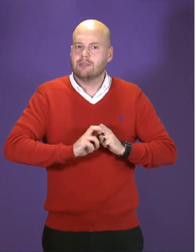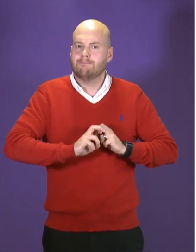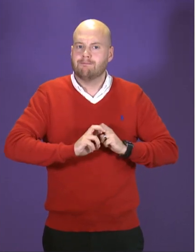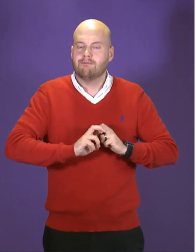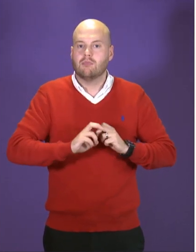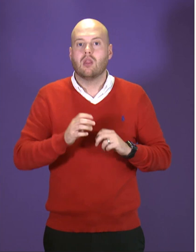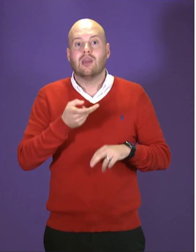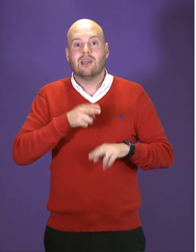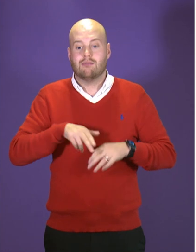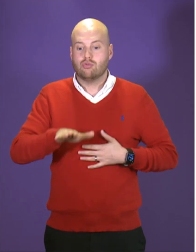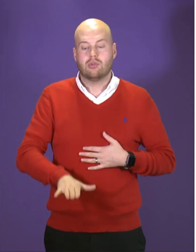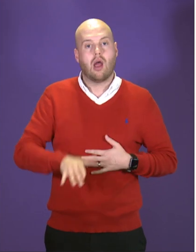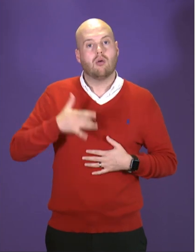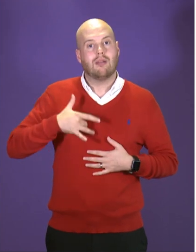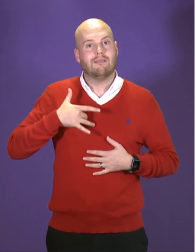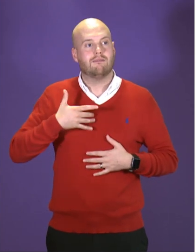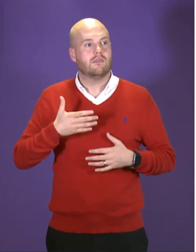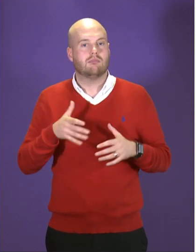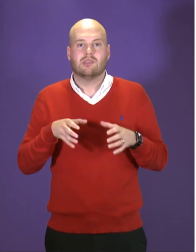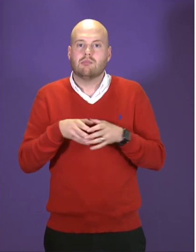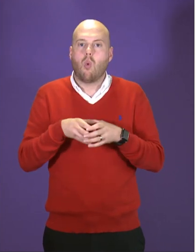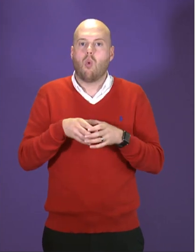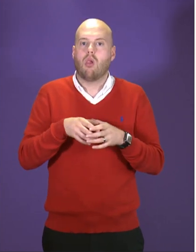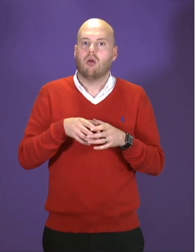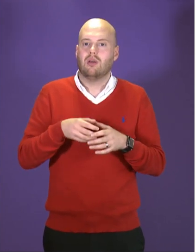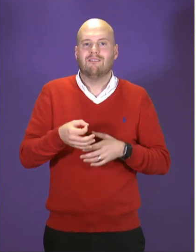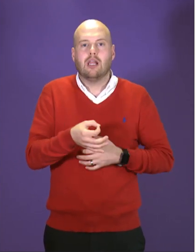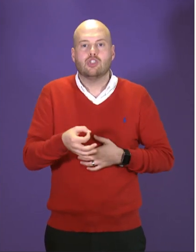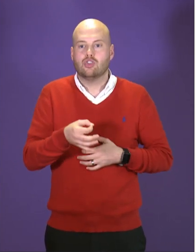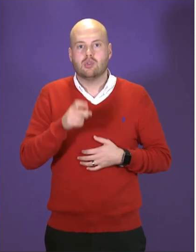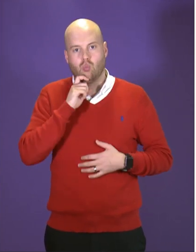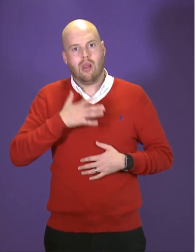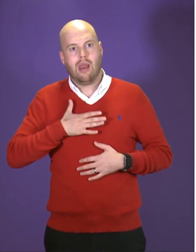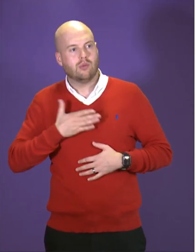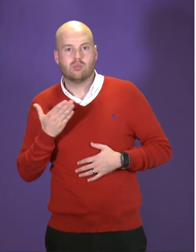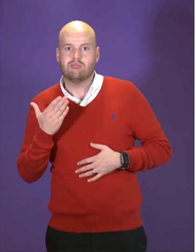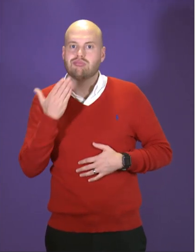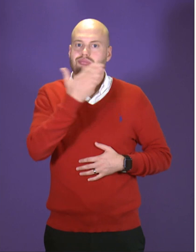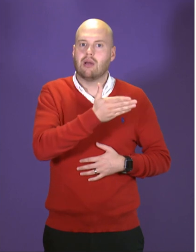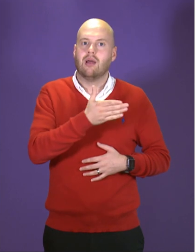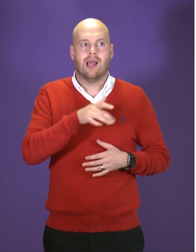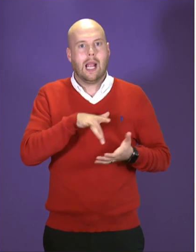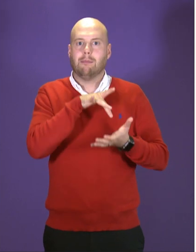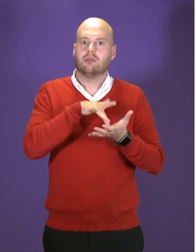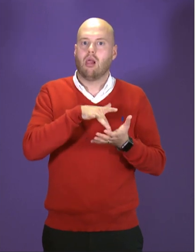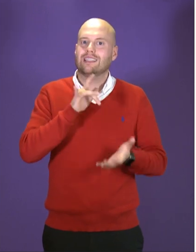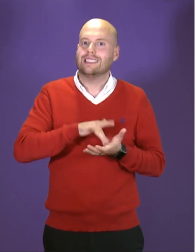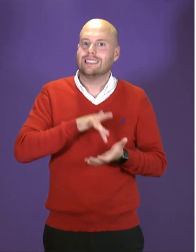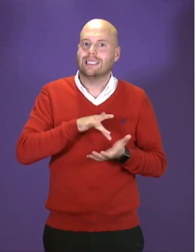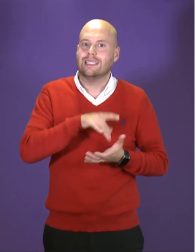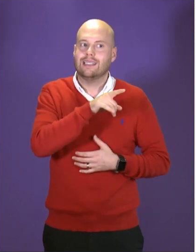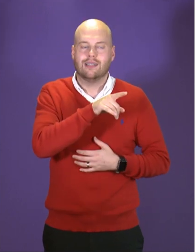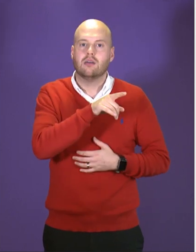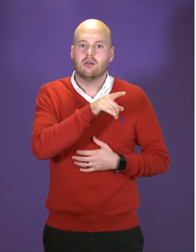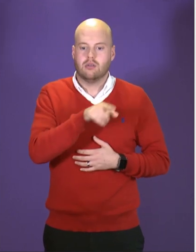say in a small village, would like to see a good theater performance in the capital city, so the local government